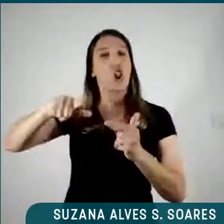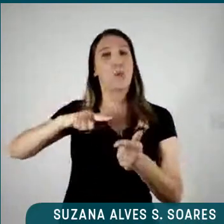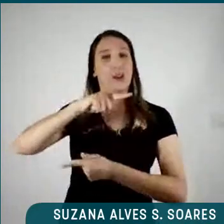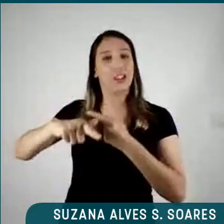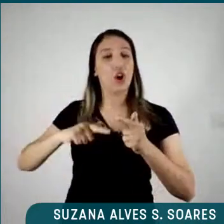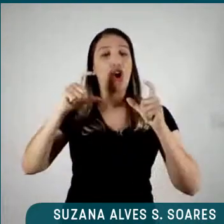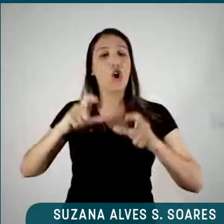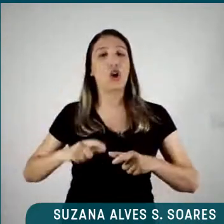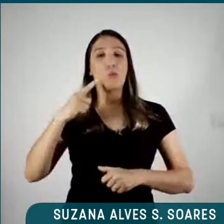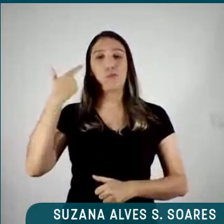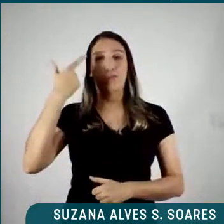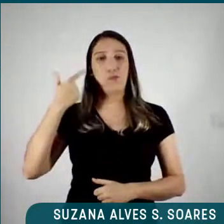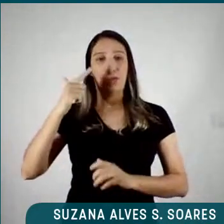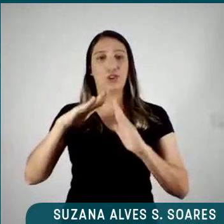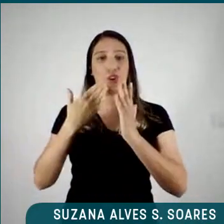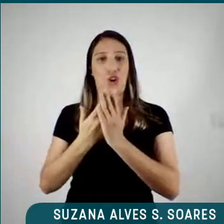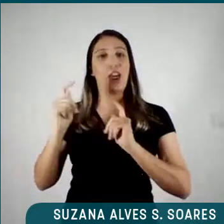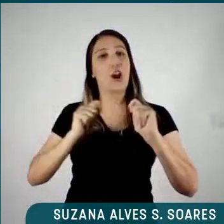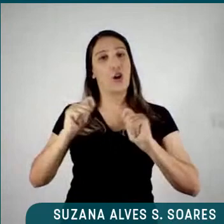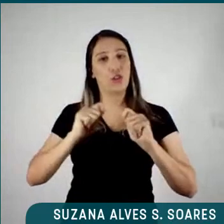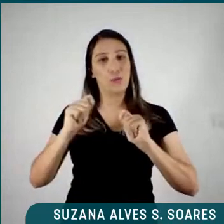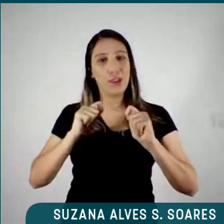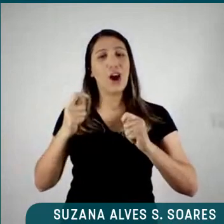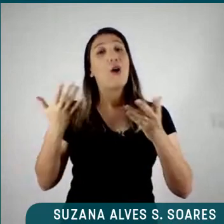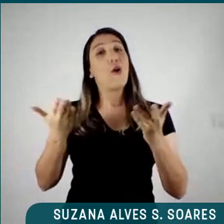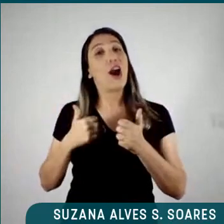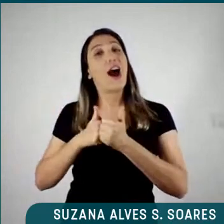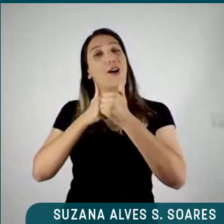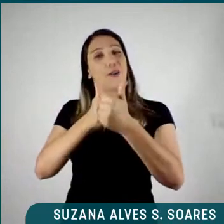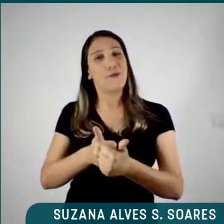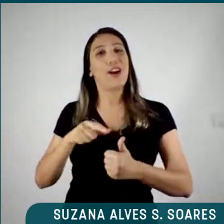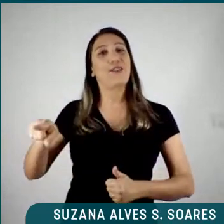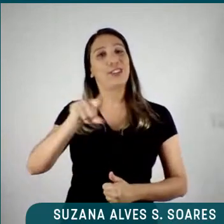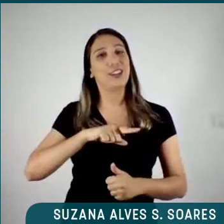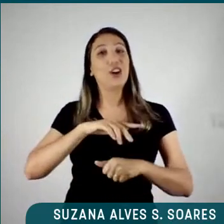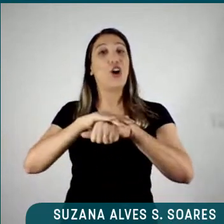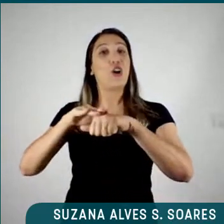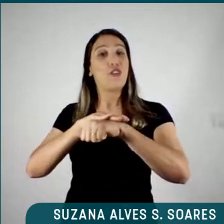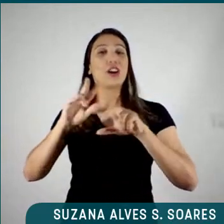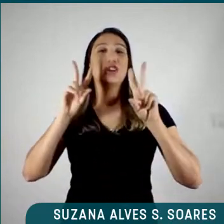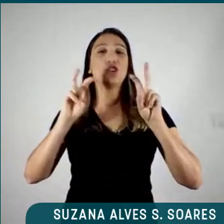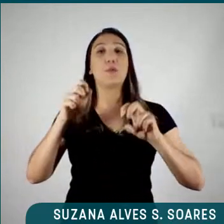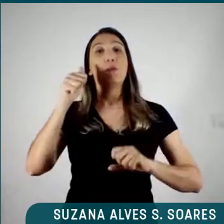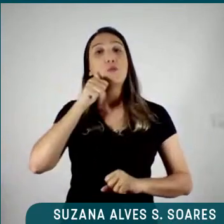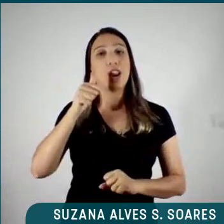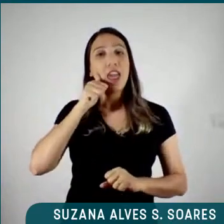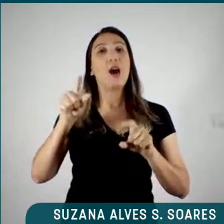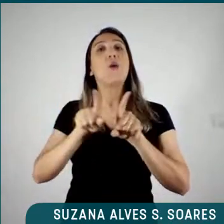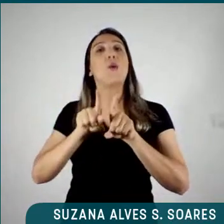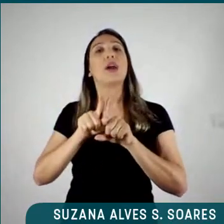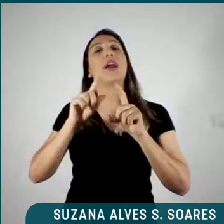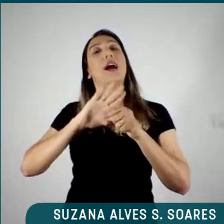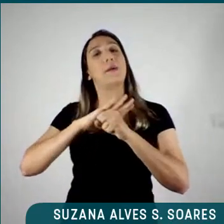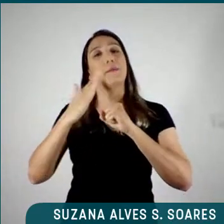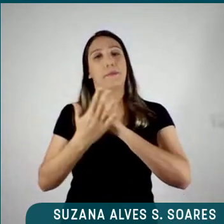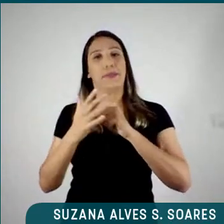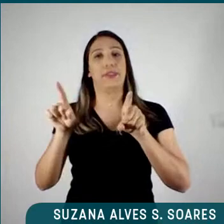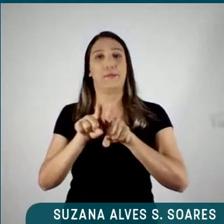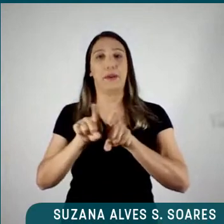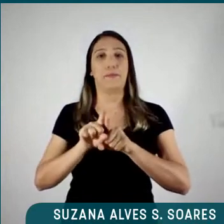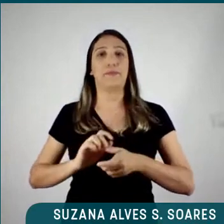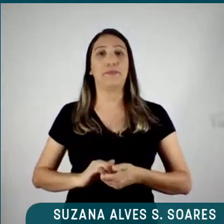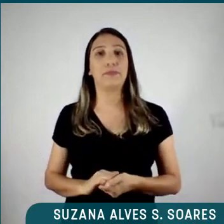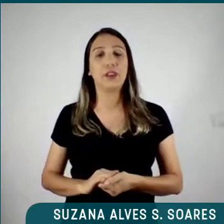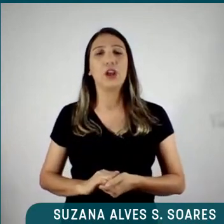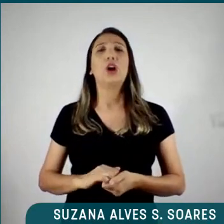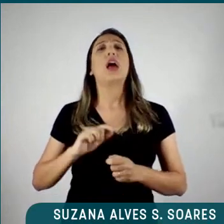Gender Development and Globalization at the London School of Economics, and I will host you today in this session,